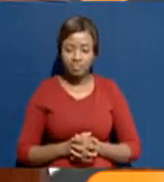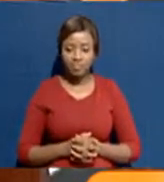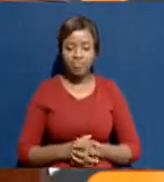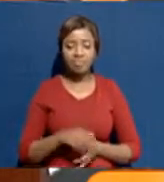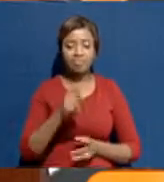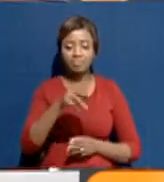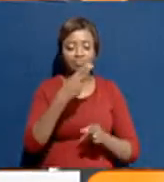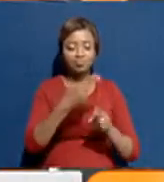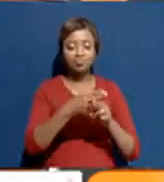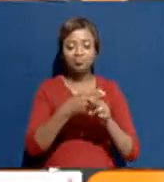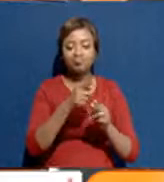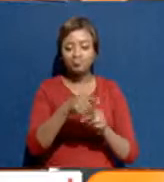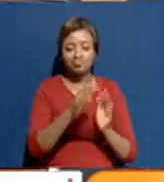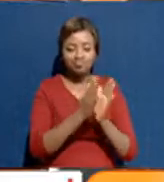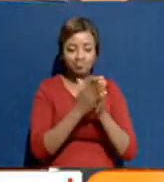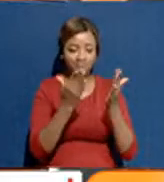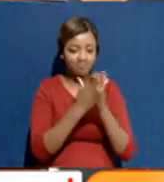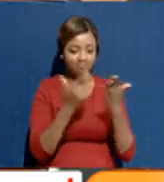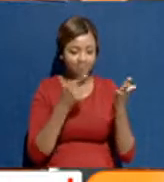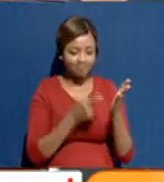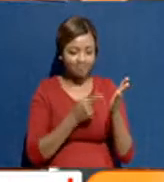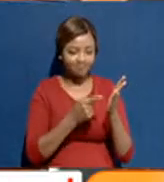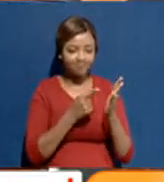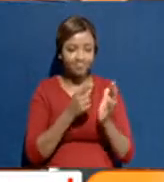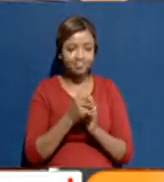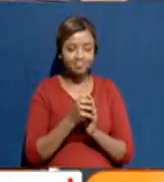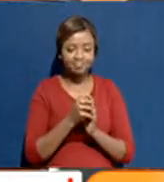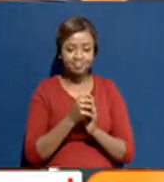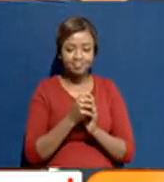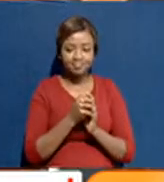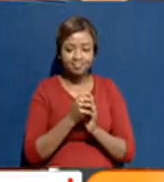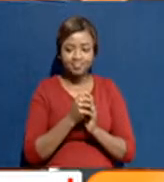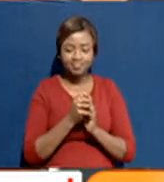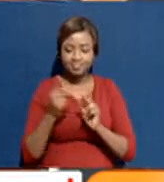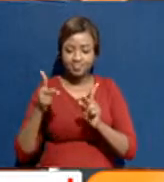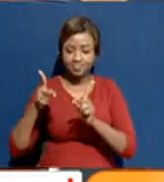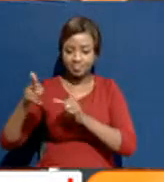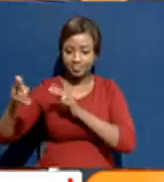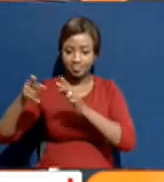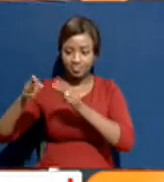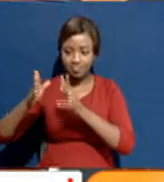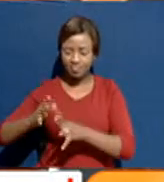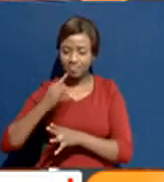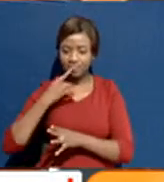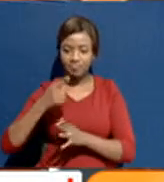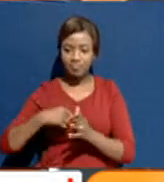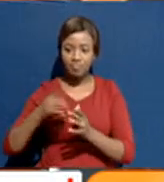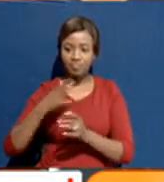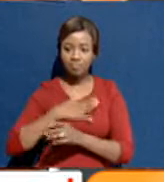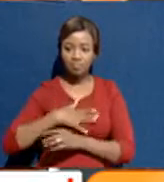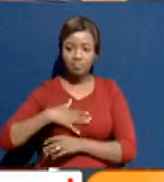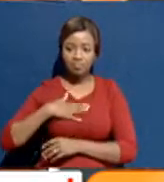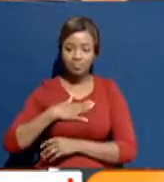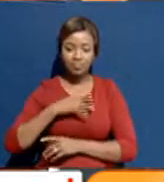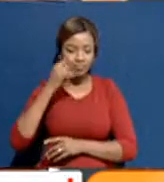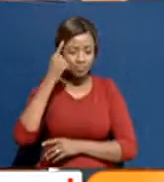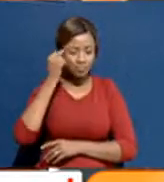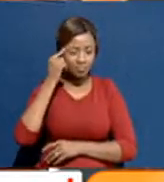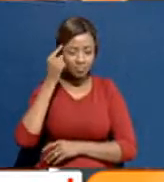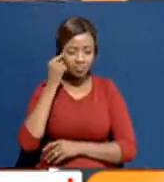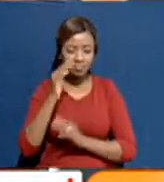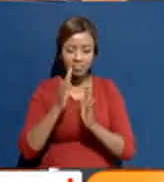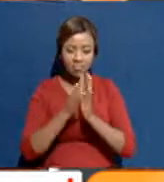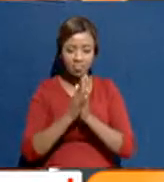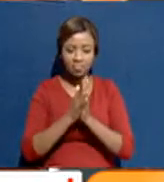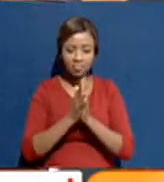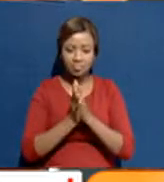Yes. When I was writing the book, I was told by my editor, don't think about a title now. Let's